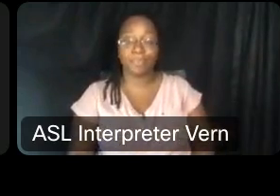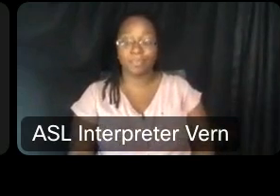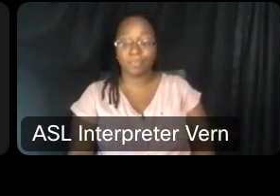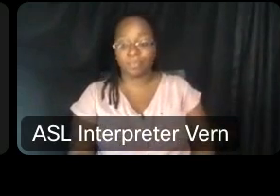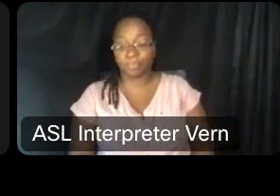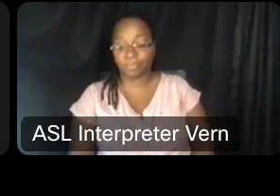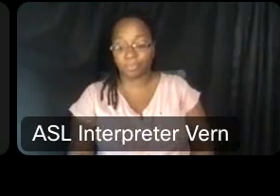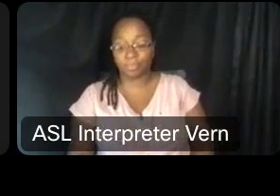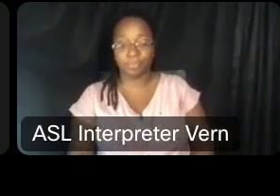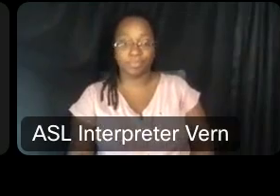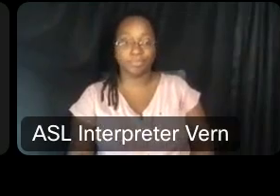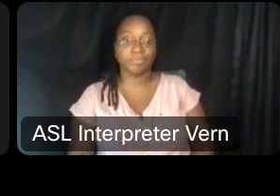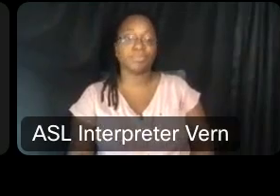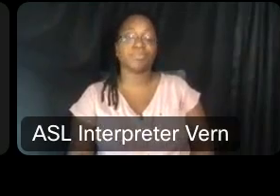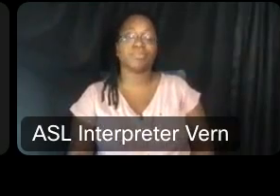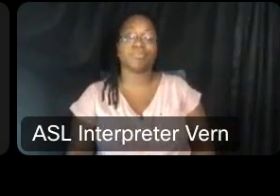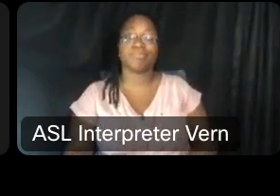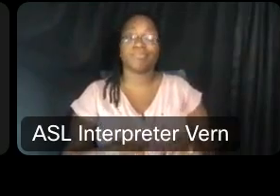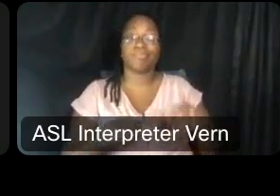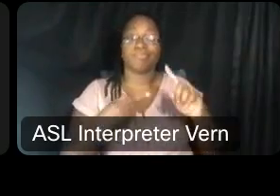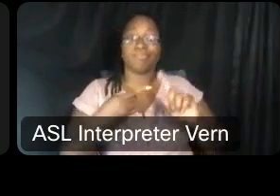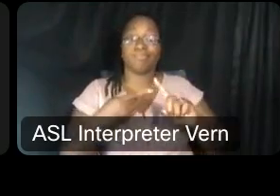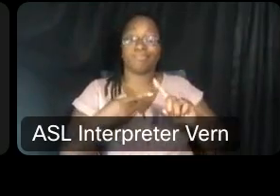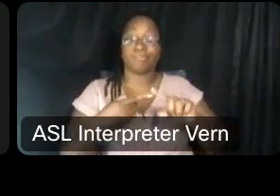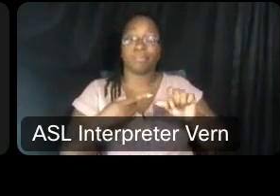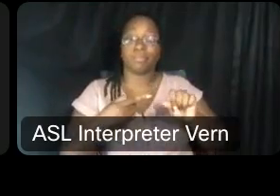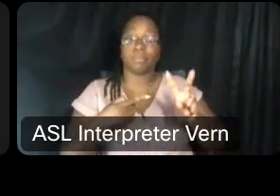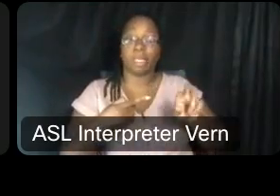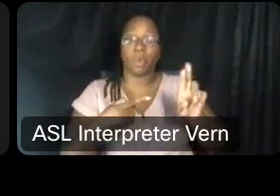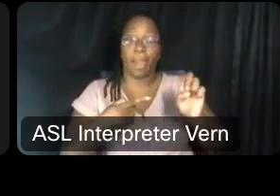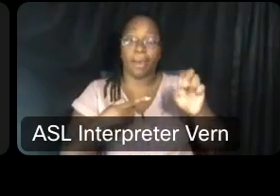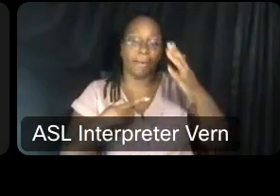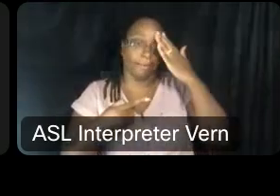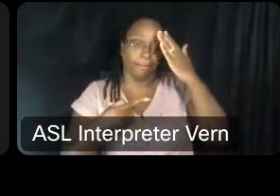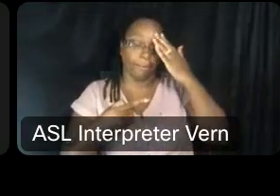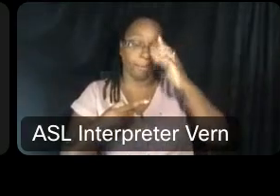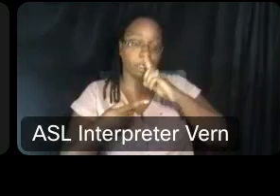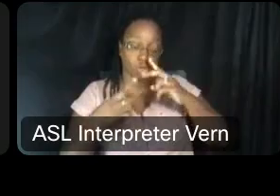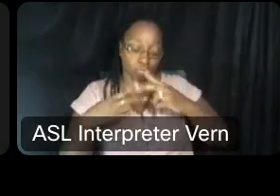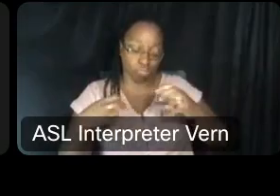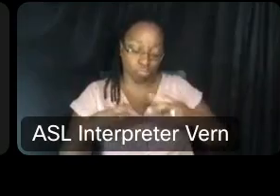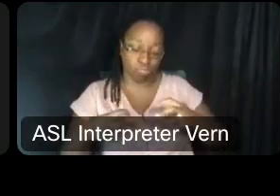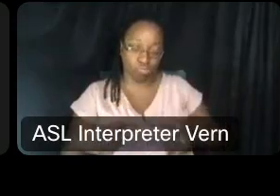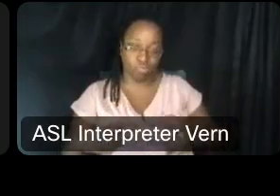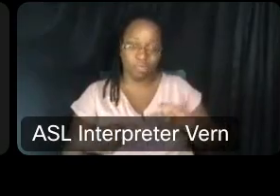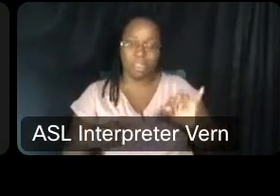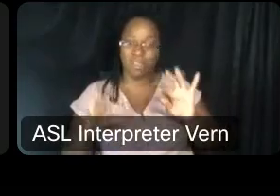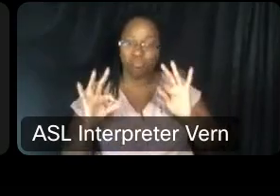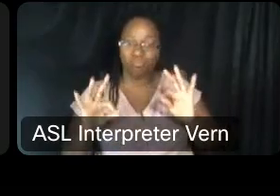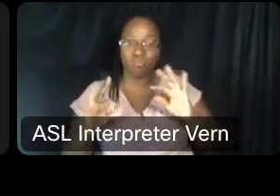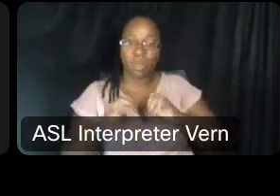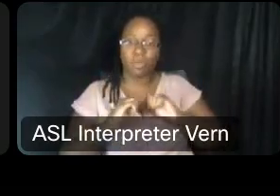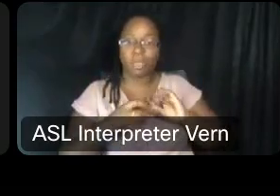So being aware and checking in on ourselves first is a great way to foster connection and rapport